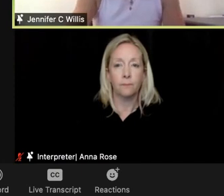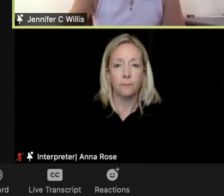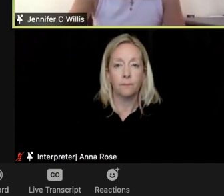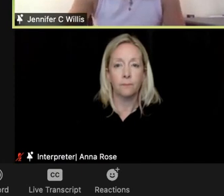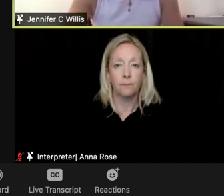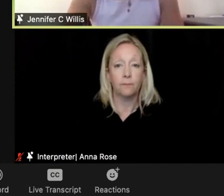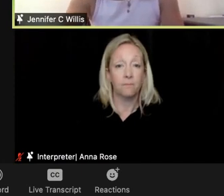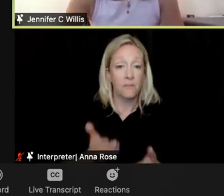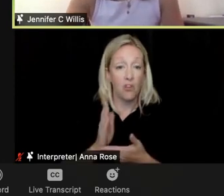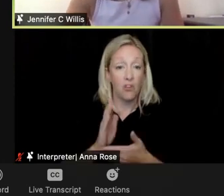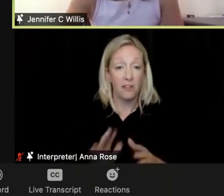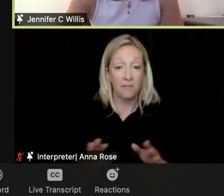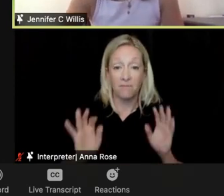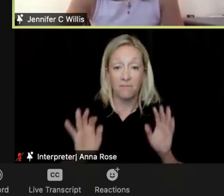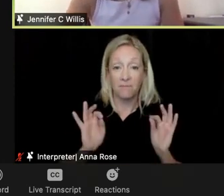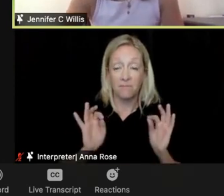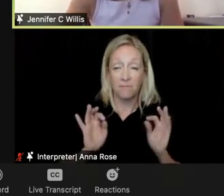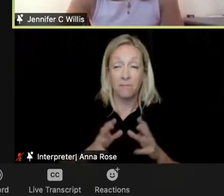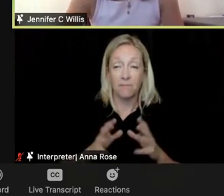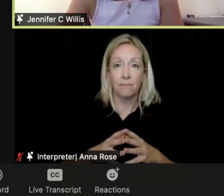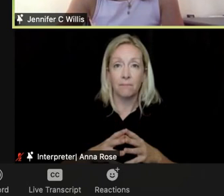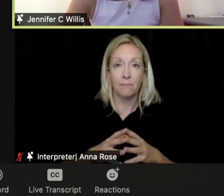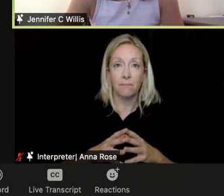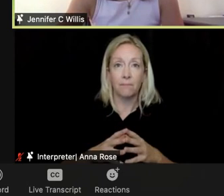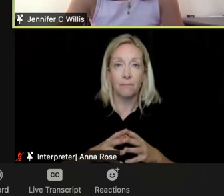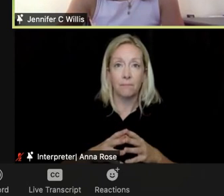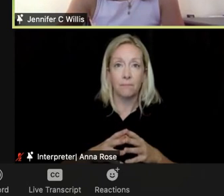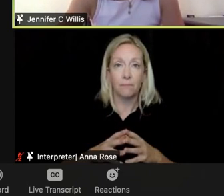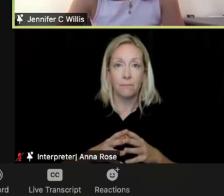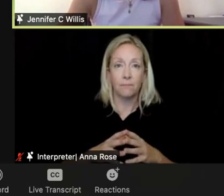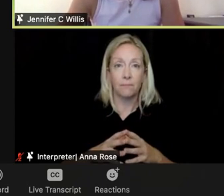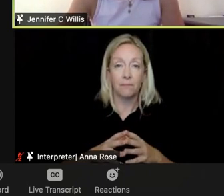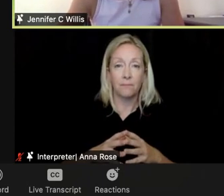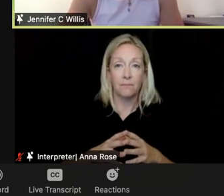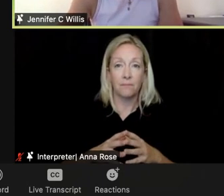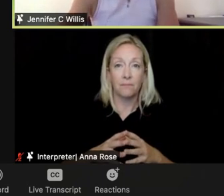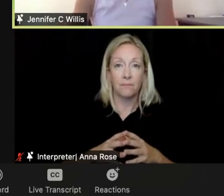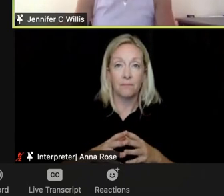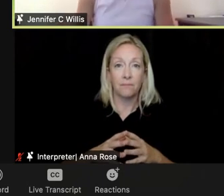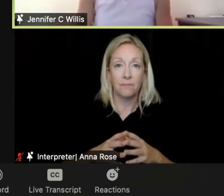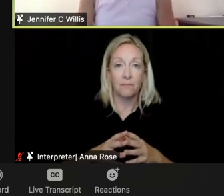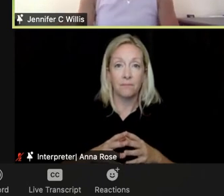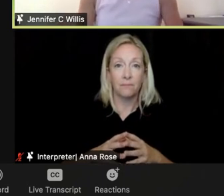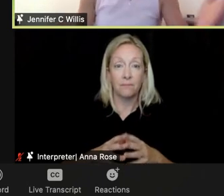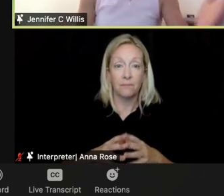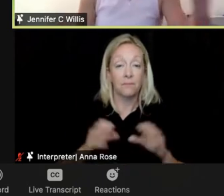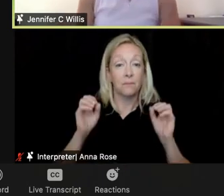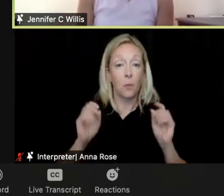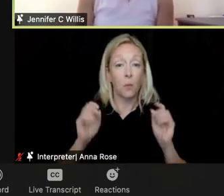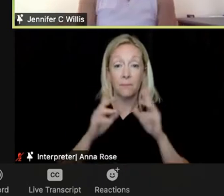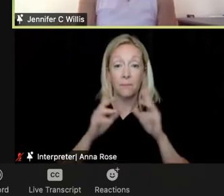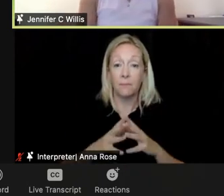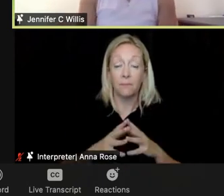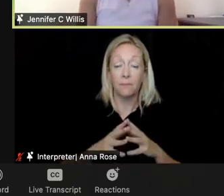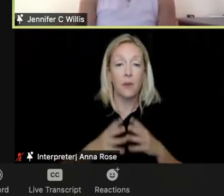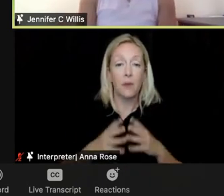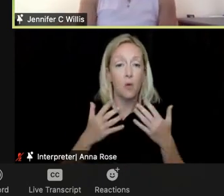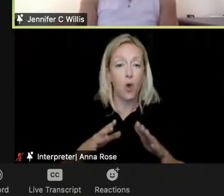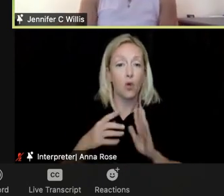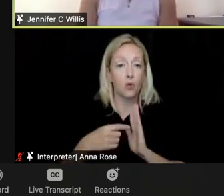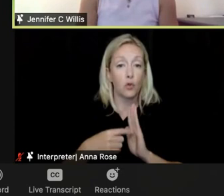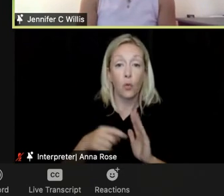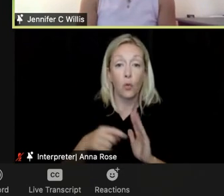All right. Something tells me, are we in the, okay. So like we scrolled through before and showed you, so